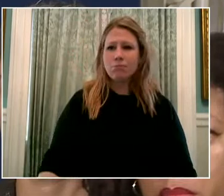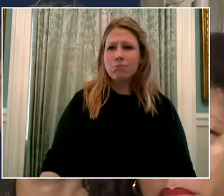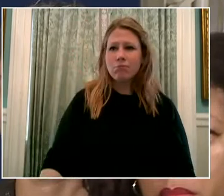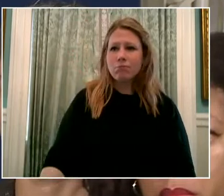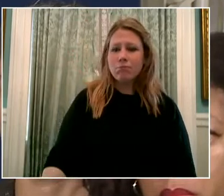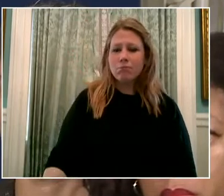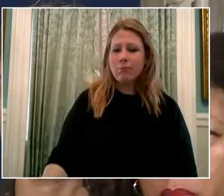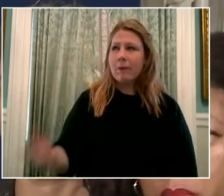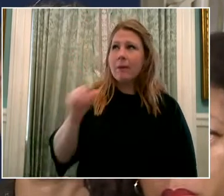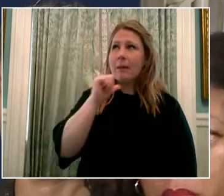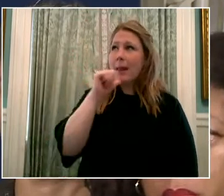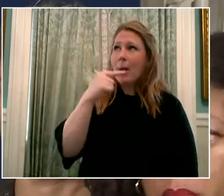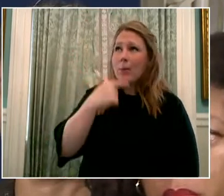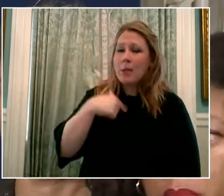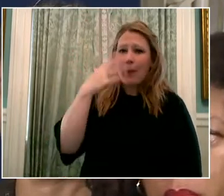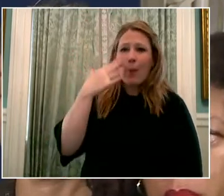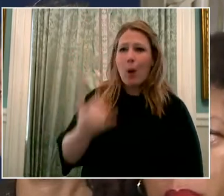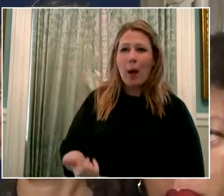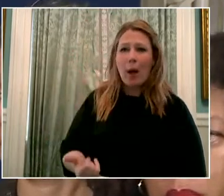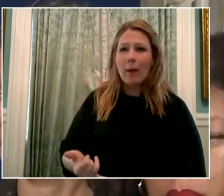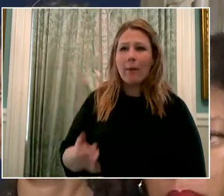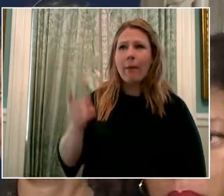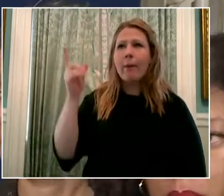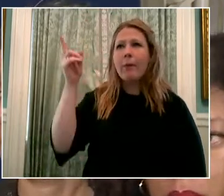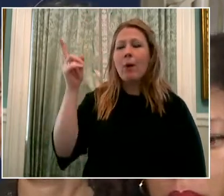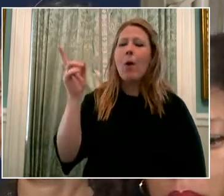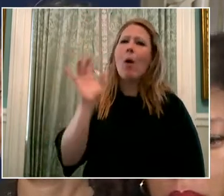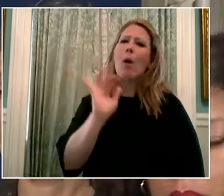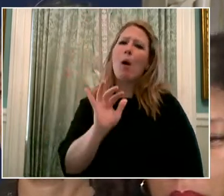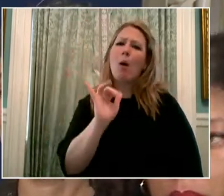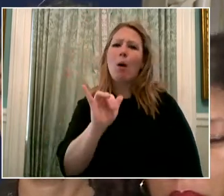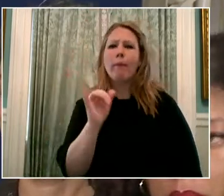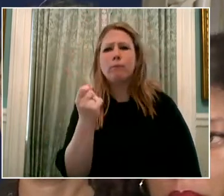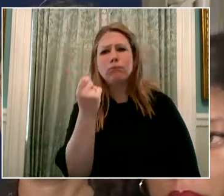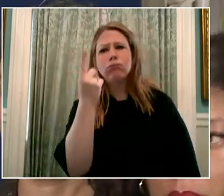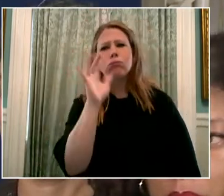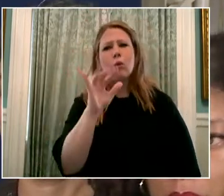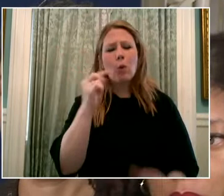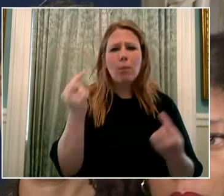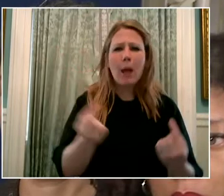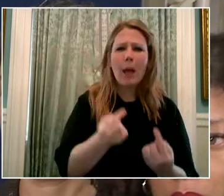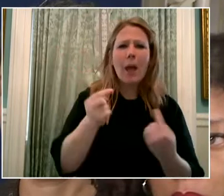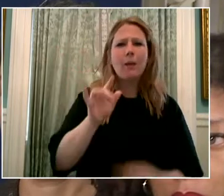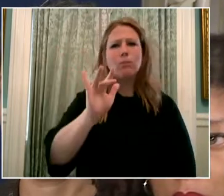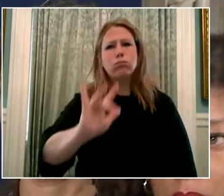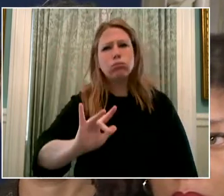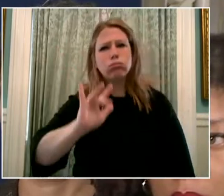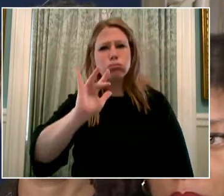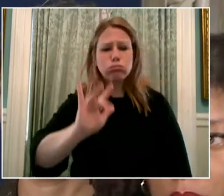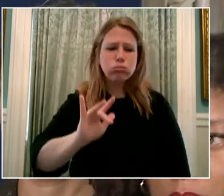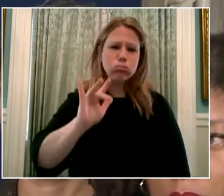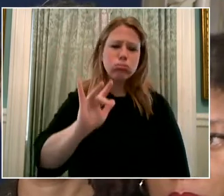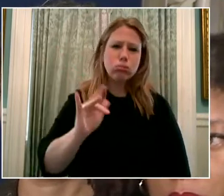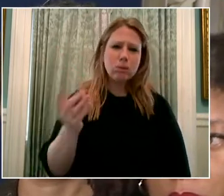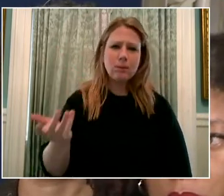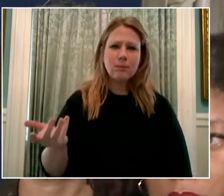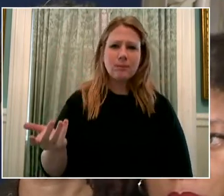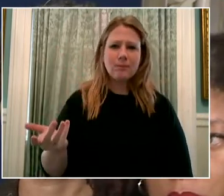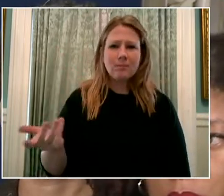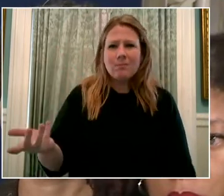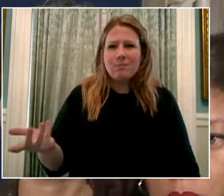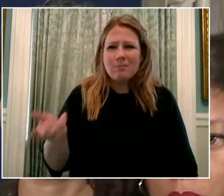we understand your pain. We understand your pain. We understand your pain. You know, what does that